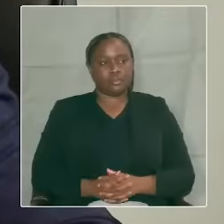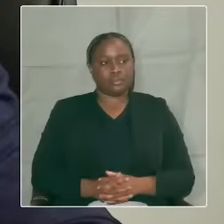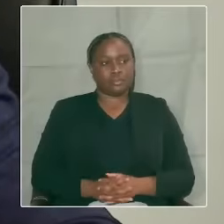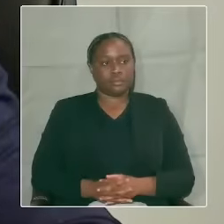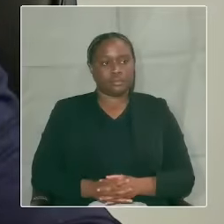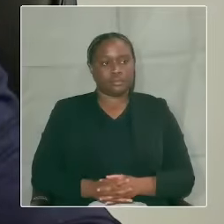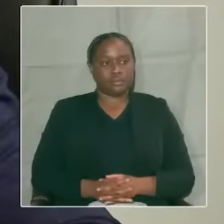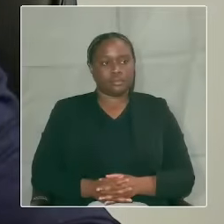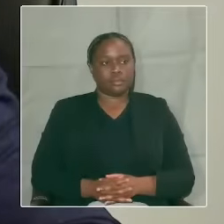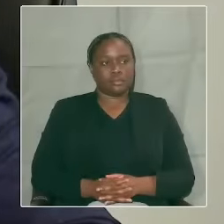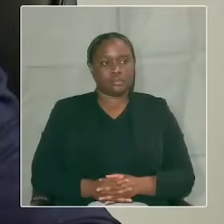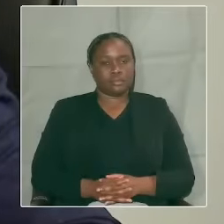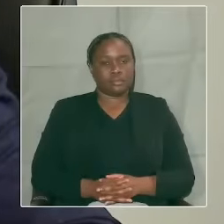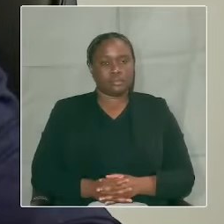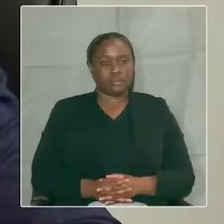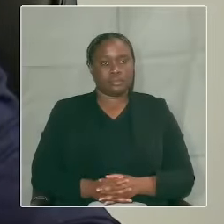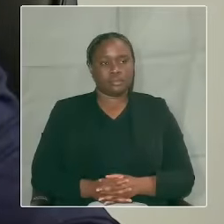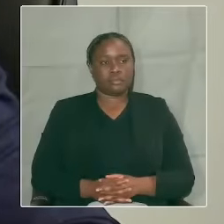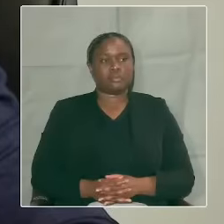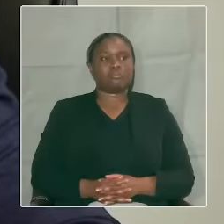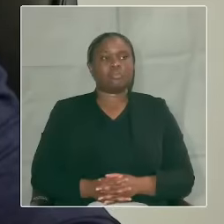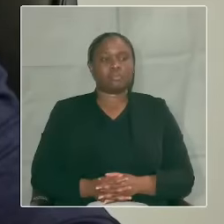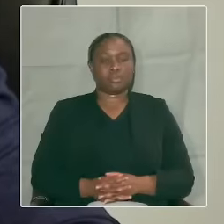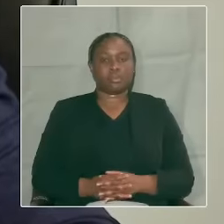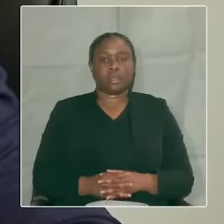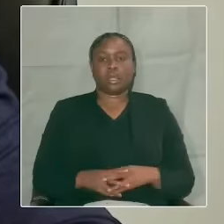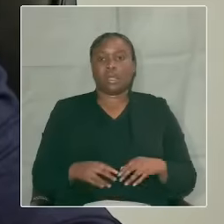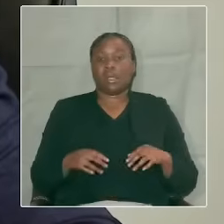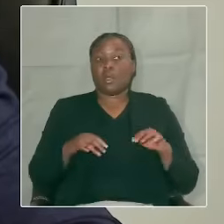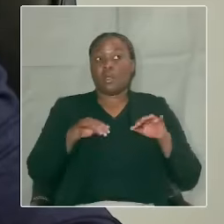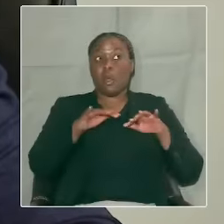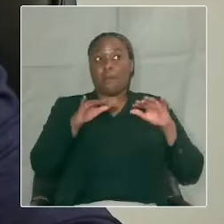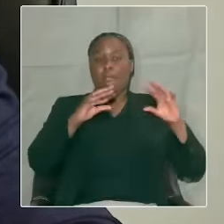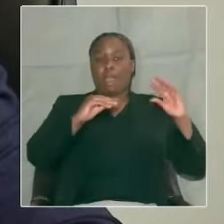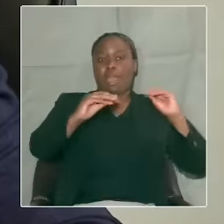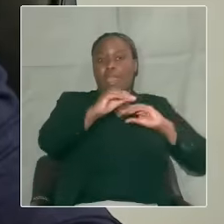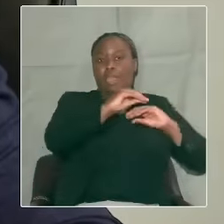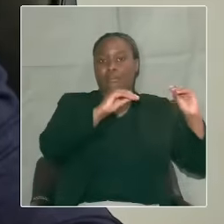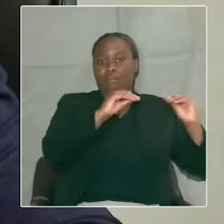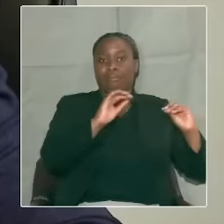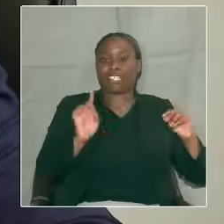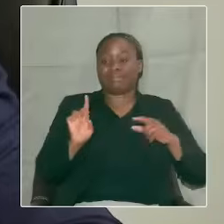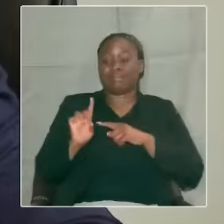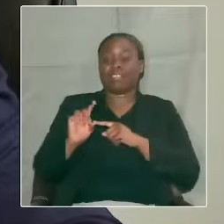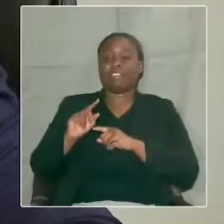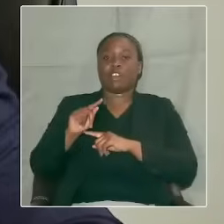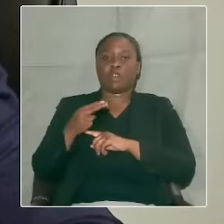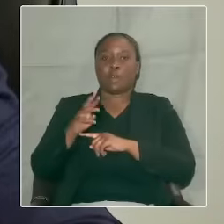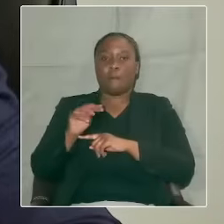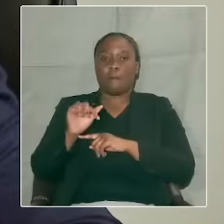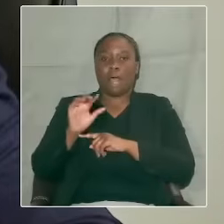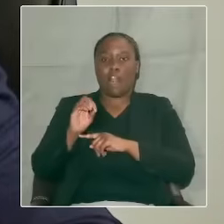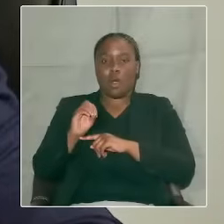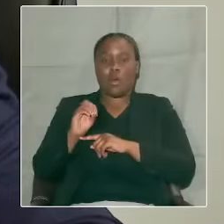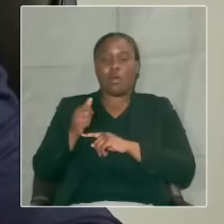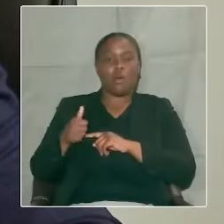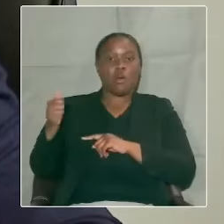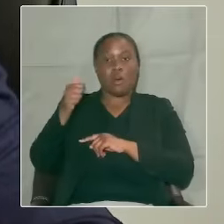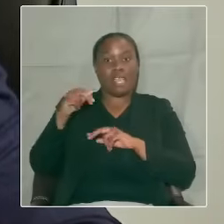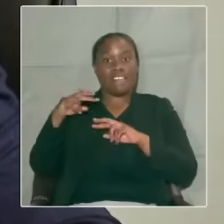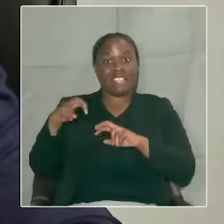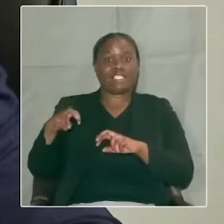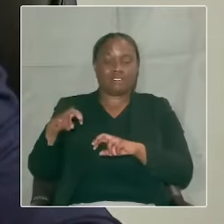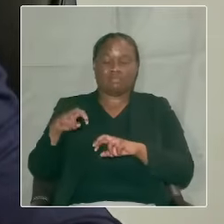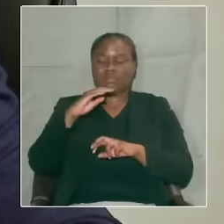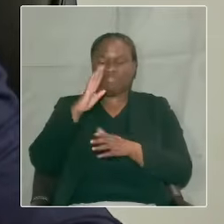that where you have the Kumalo investigating, if there is a case, definitely you will